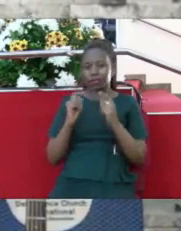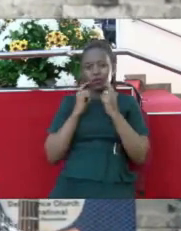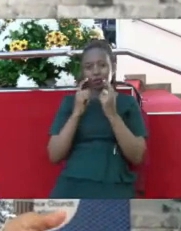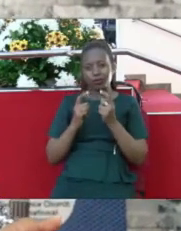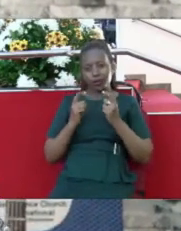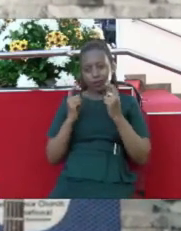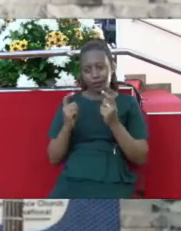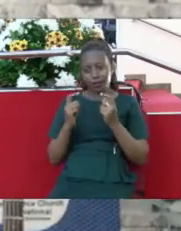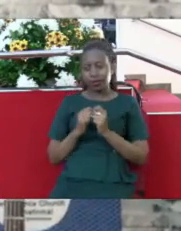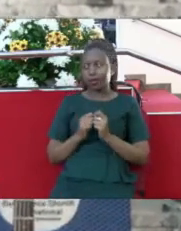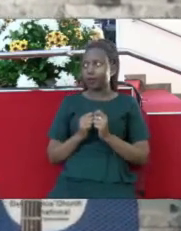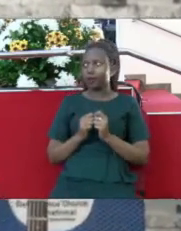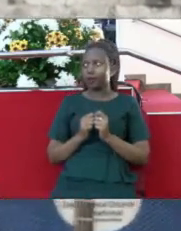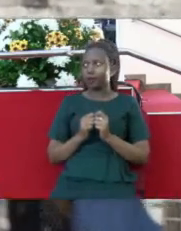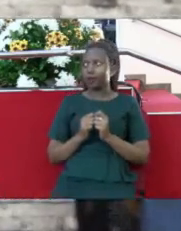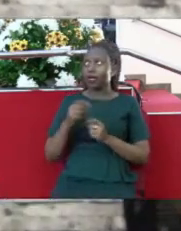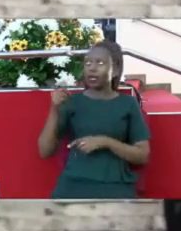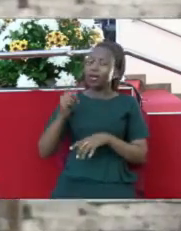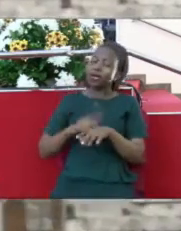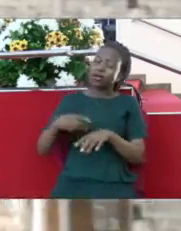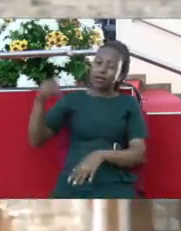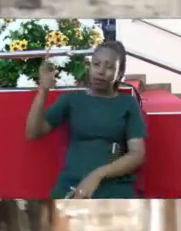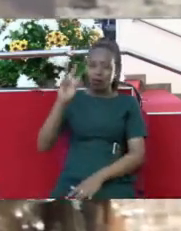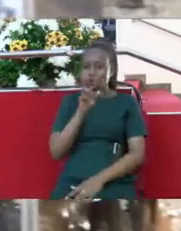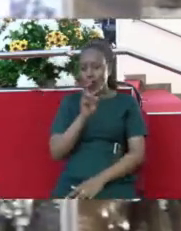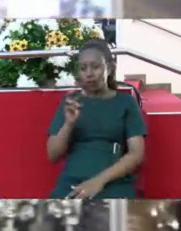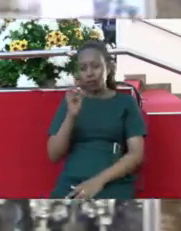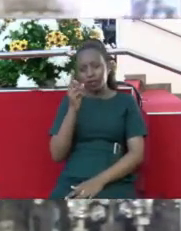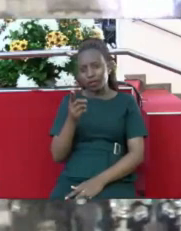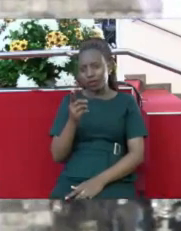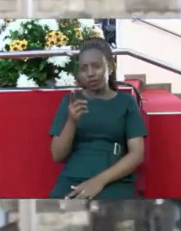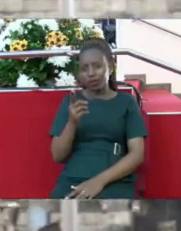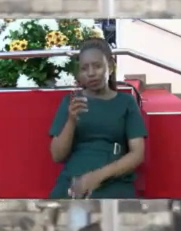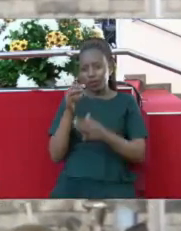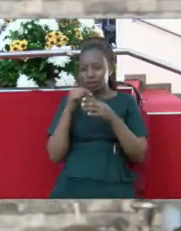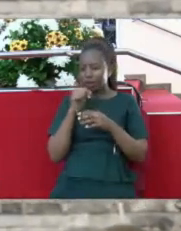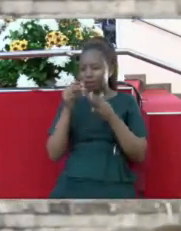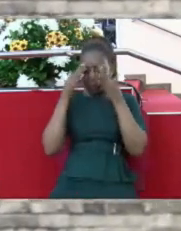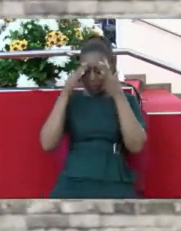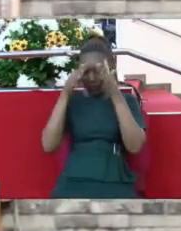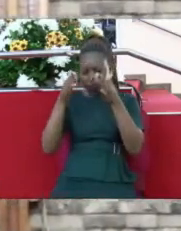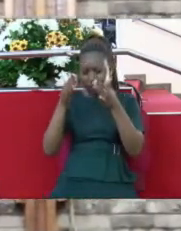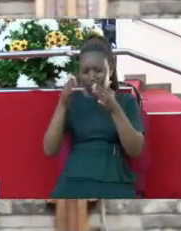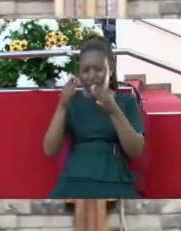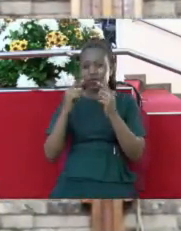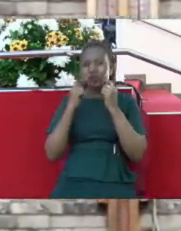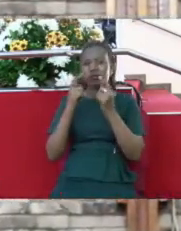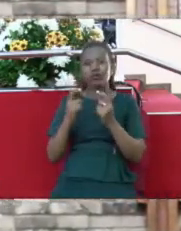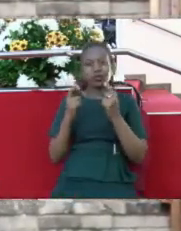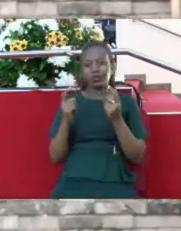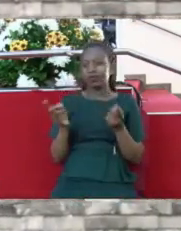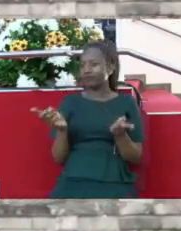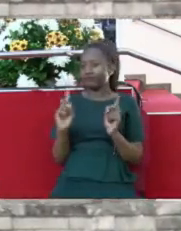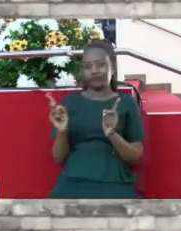anatuona kama hatujatenda dhambi. When he looks at us, he doesn't see the sin that has akituangalia haoni dhambi. That has separated us from him.